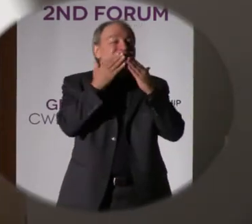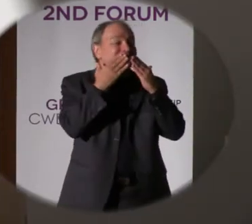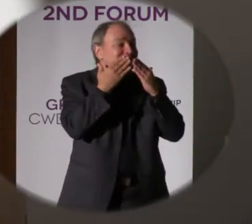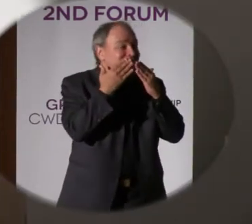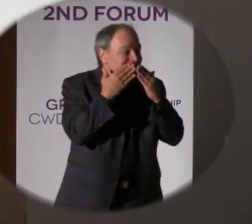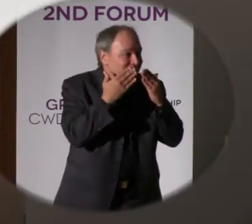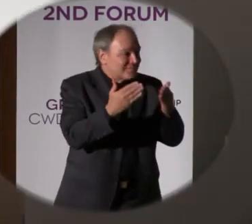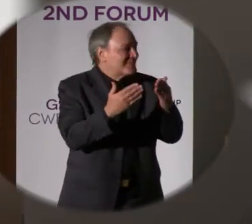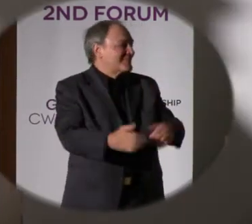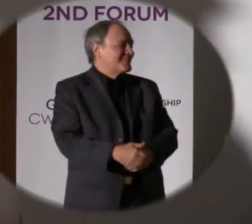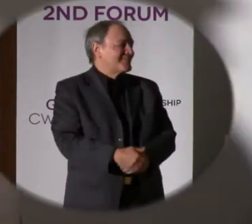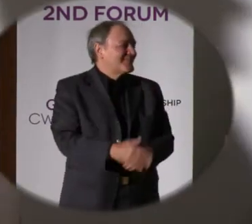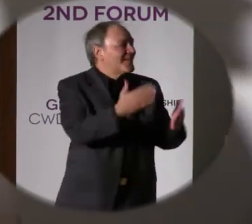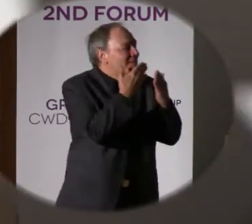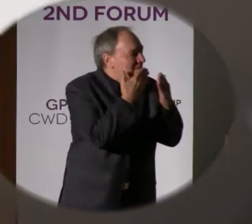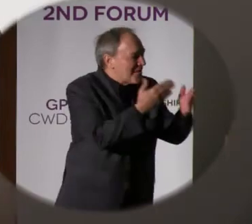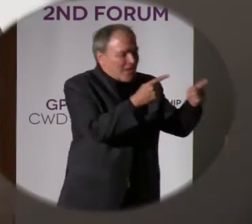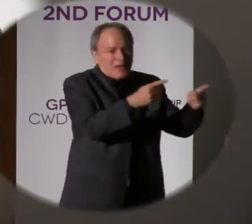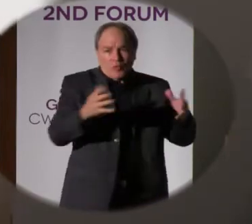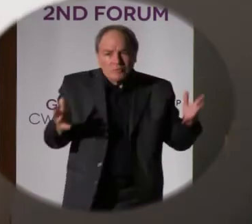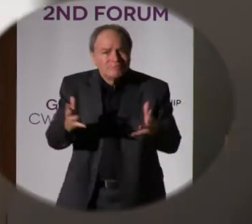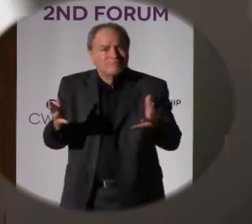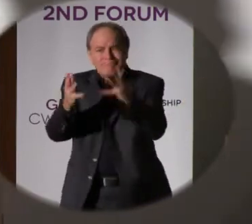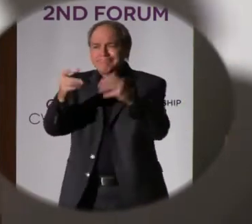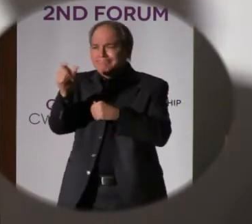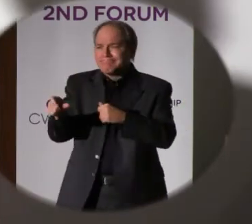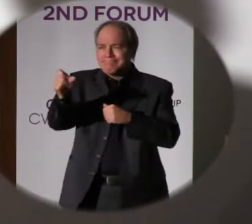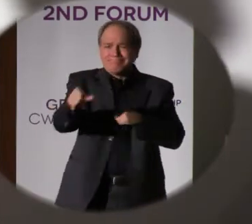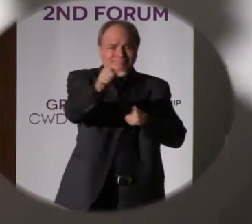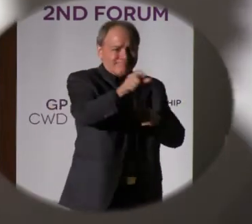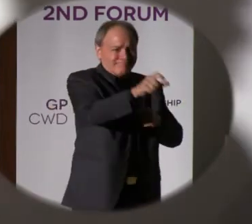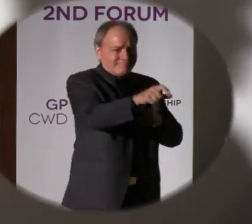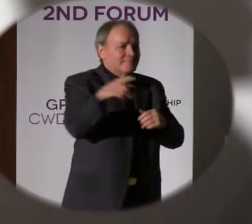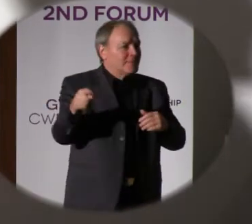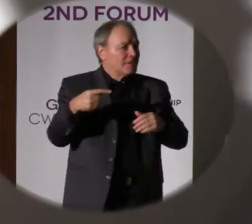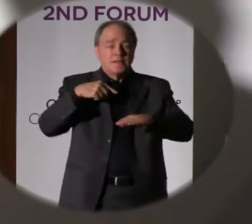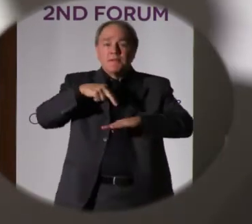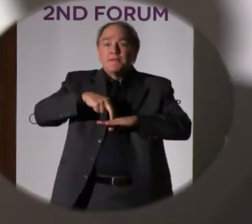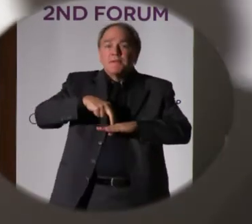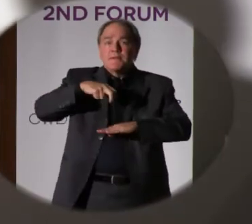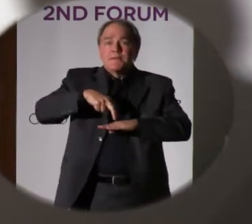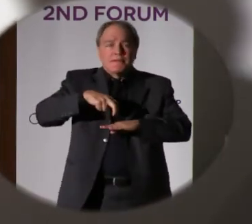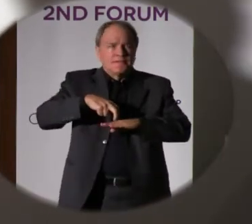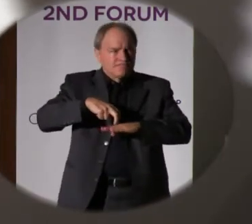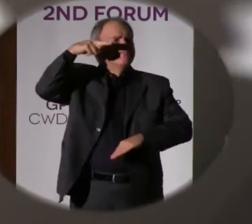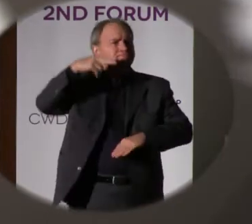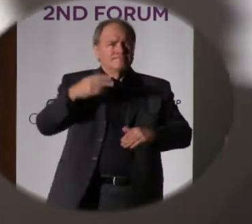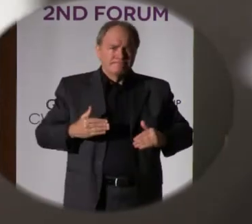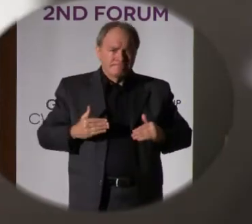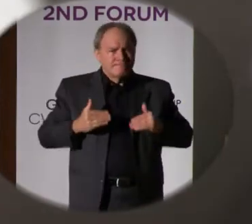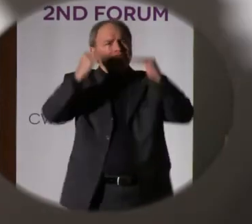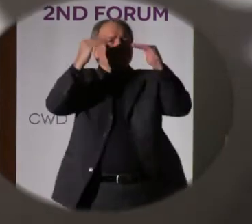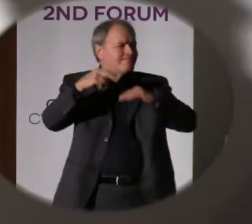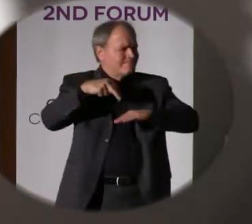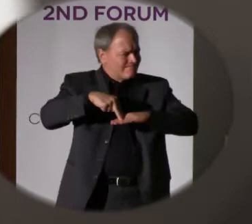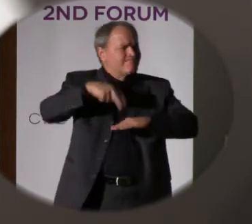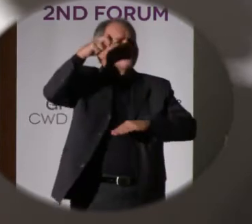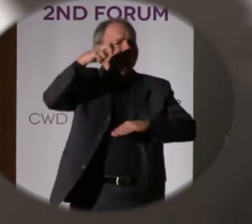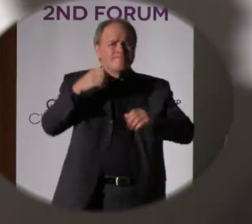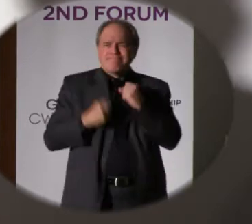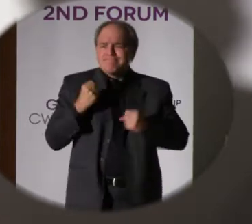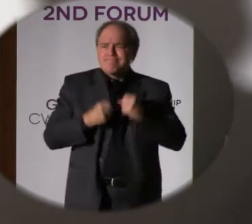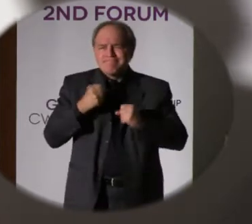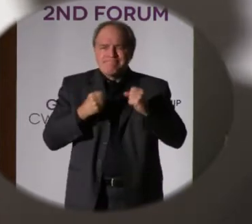jump higher, reach reach farther and run